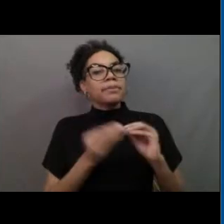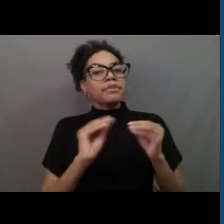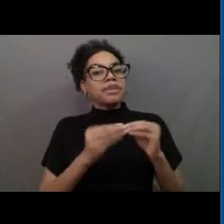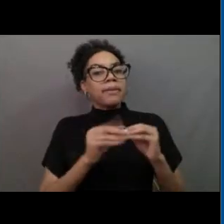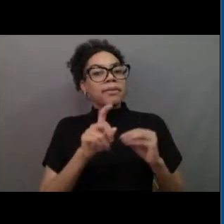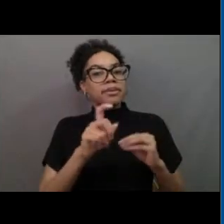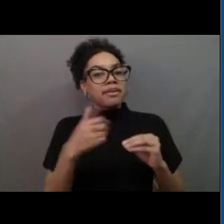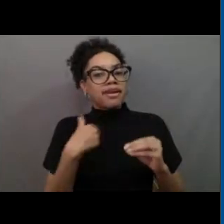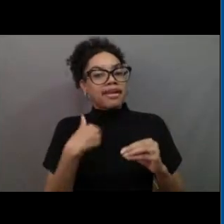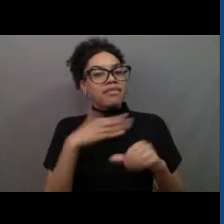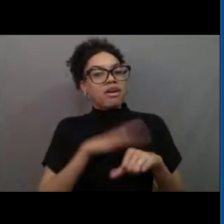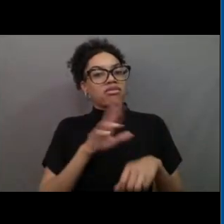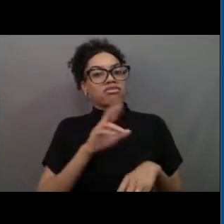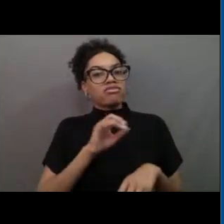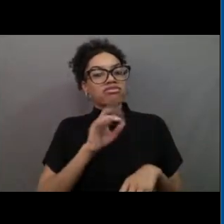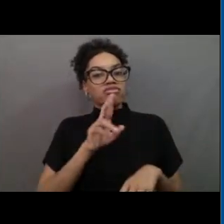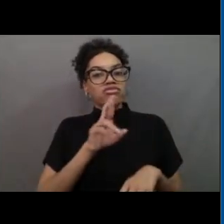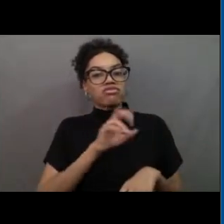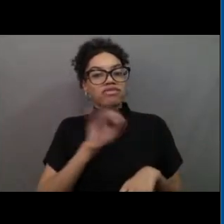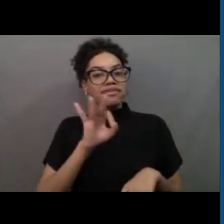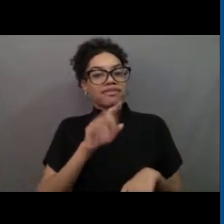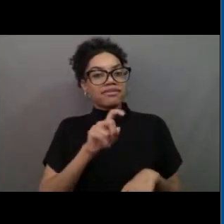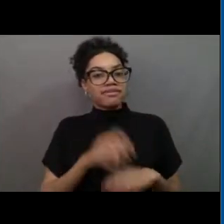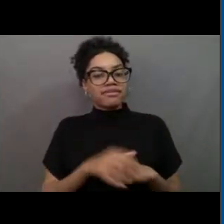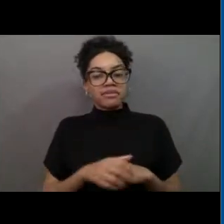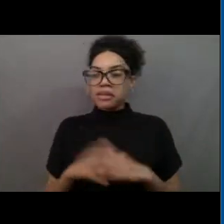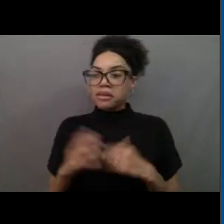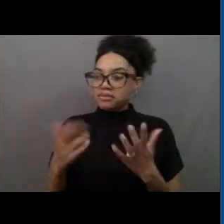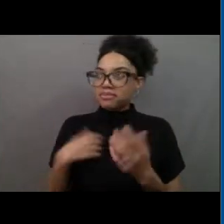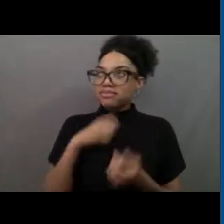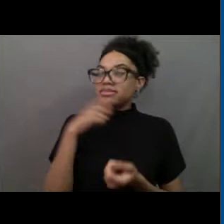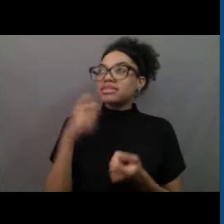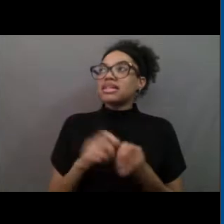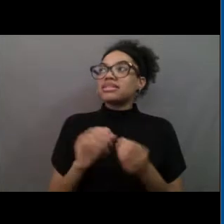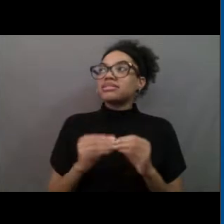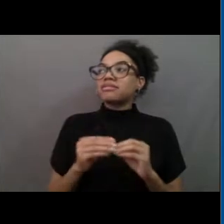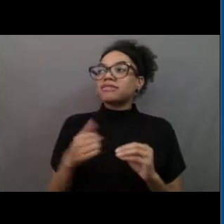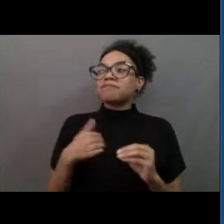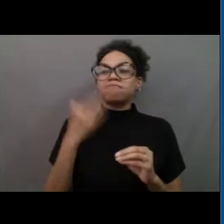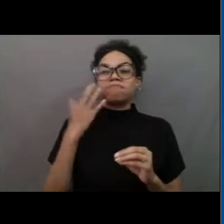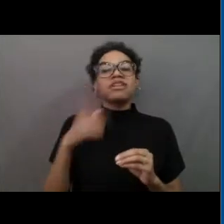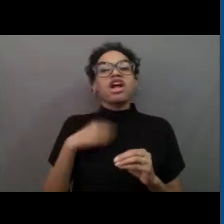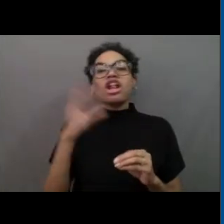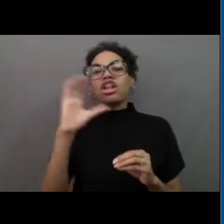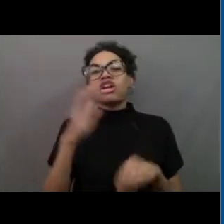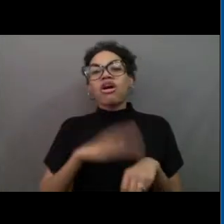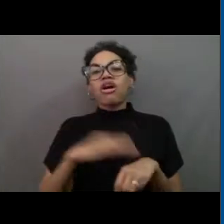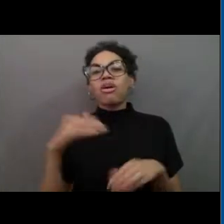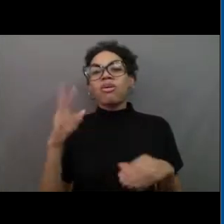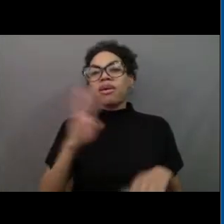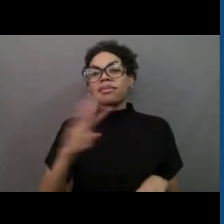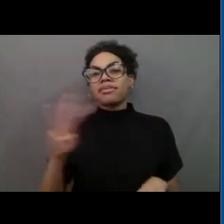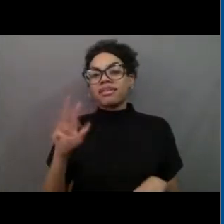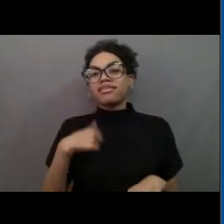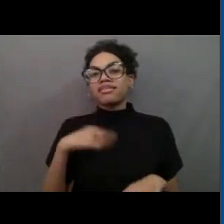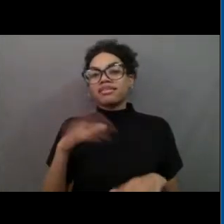reef? I don't remember exactly. That's a good question that can also be found on our website. We have a whole species list on the